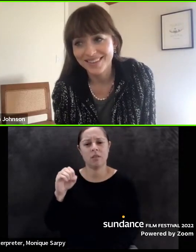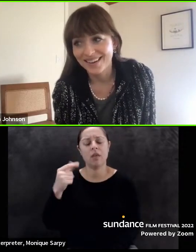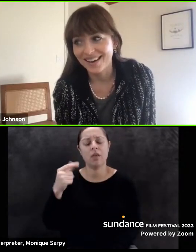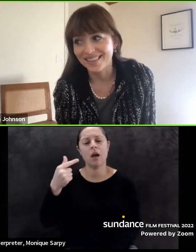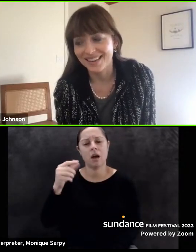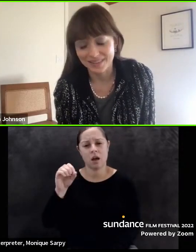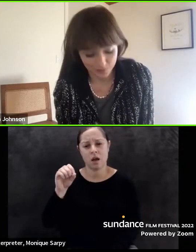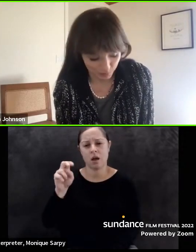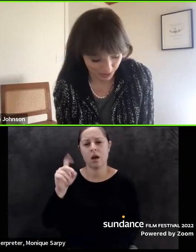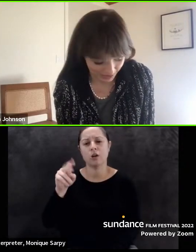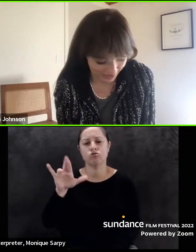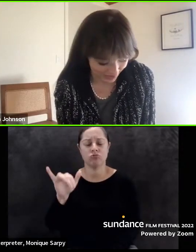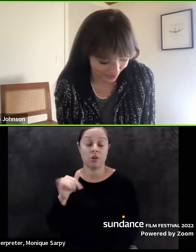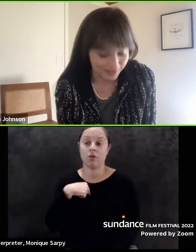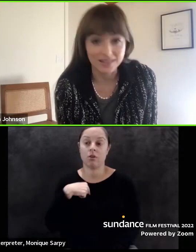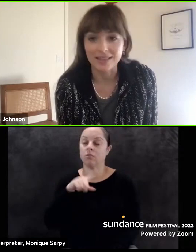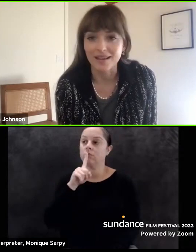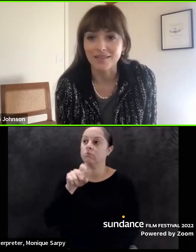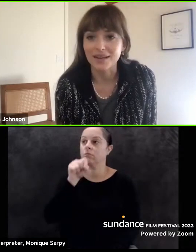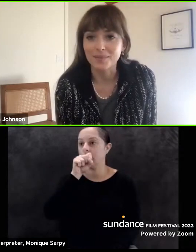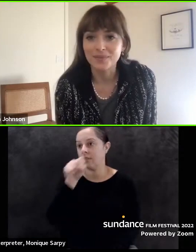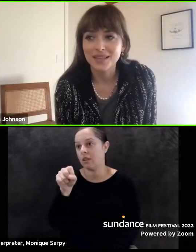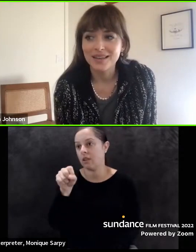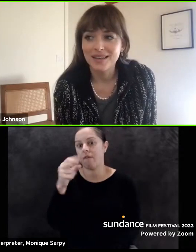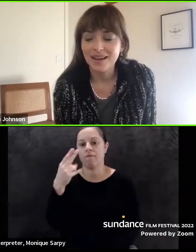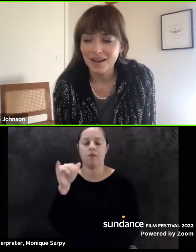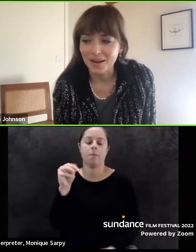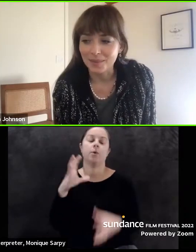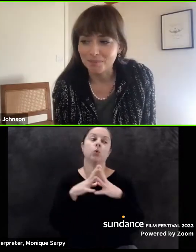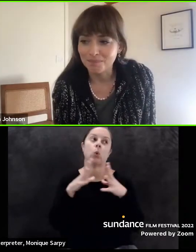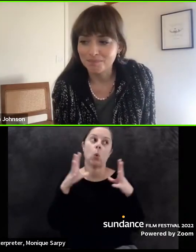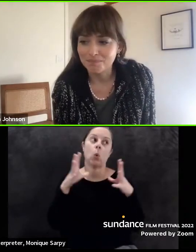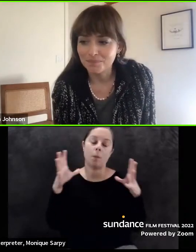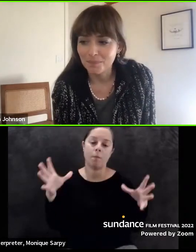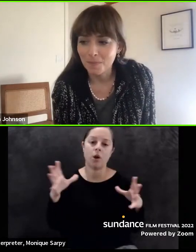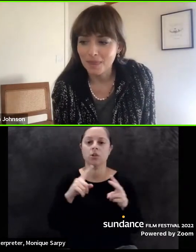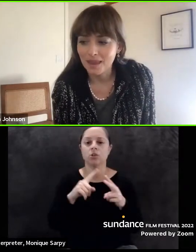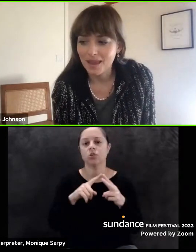much. I like really seriously love him.